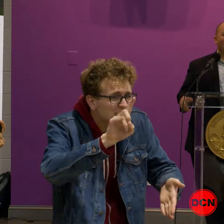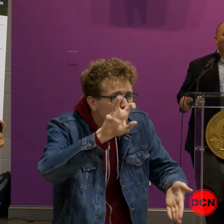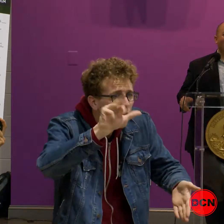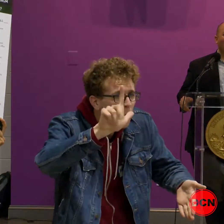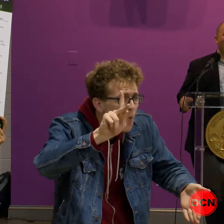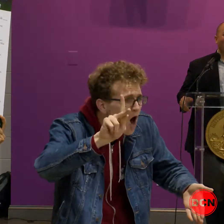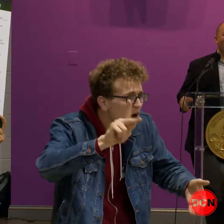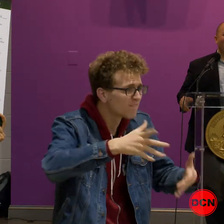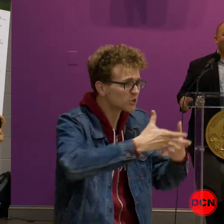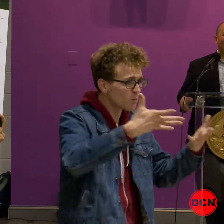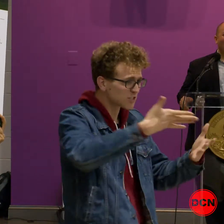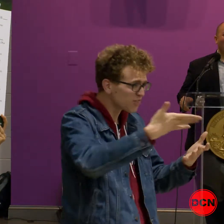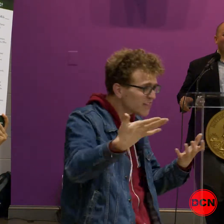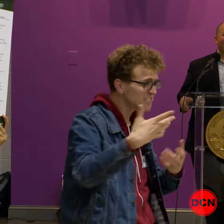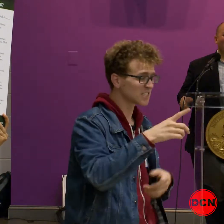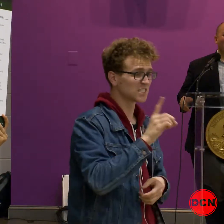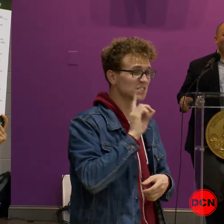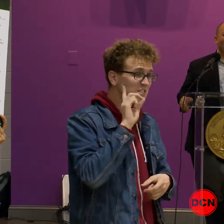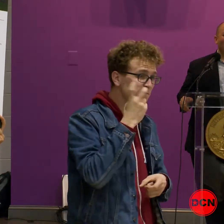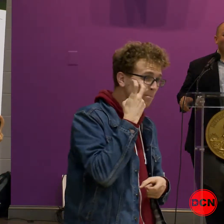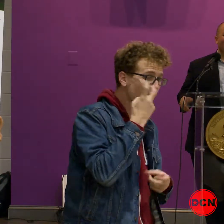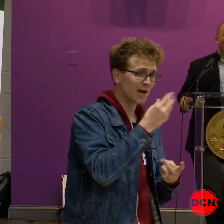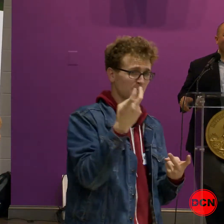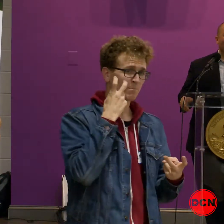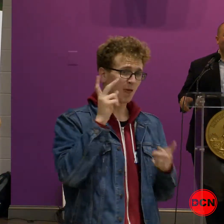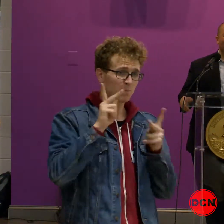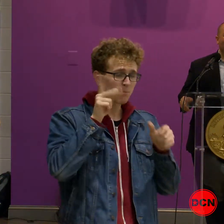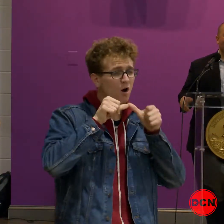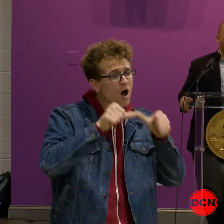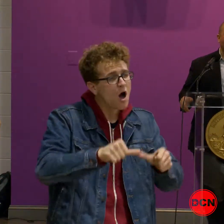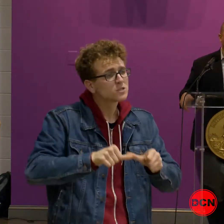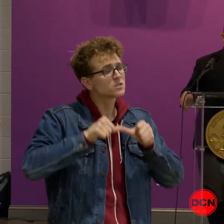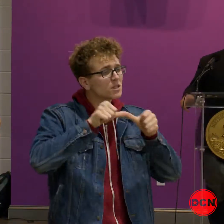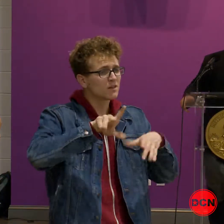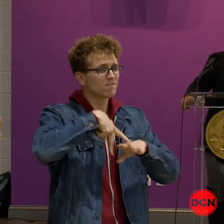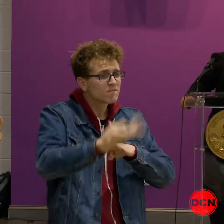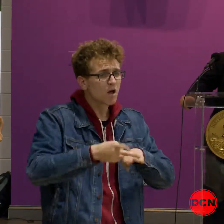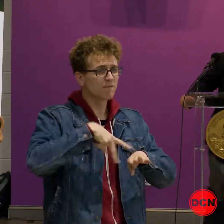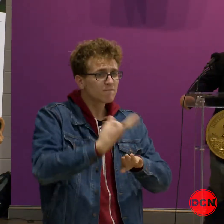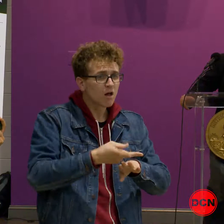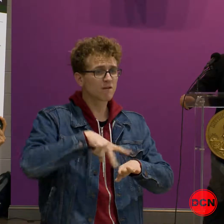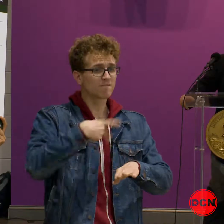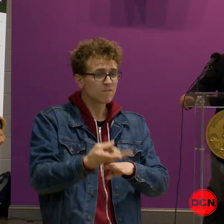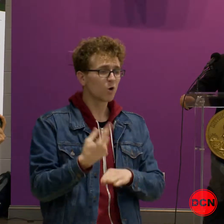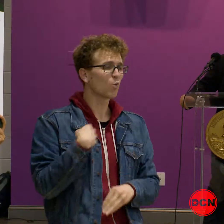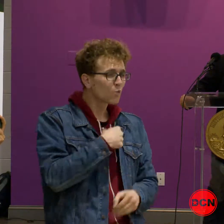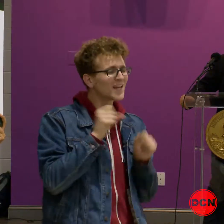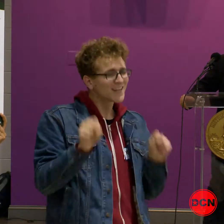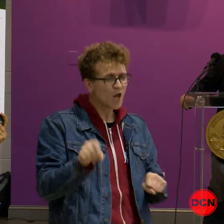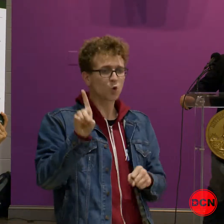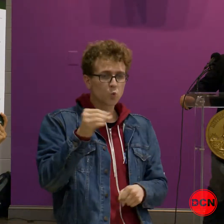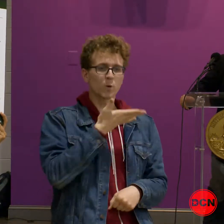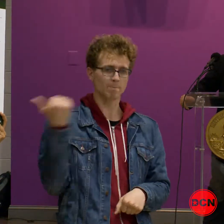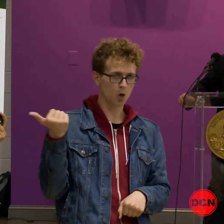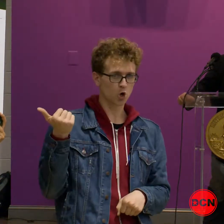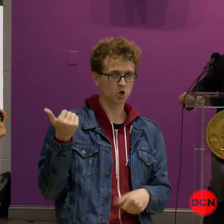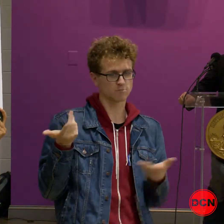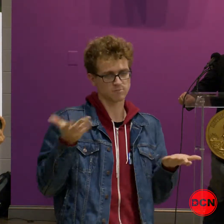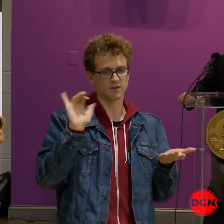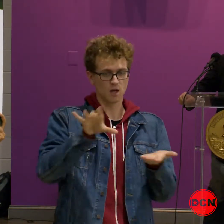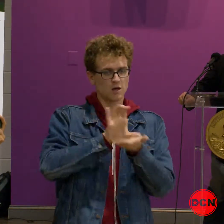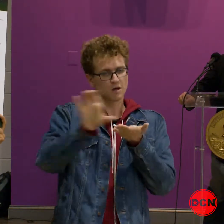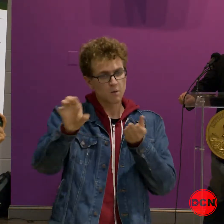there's so many potholes in the roads and barriers in the sidewalks, and deaf people and blind people are continuously